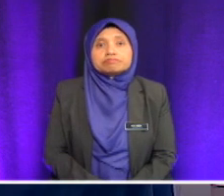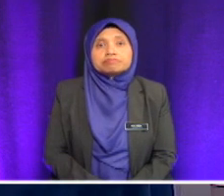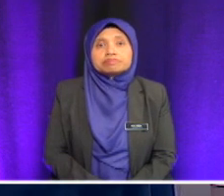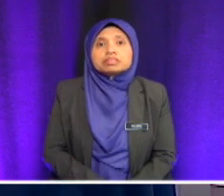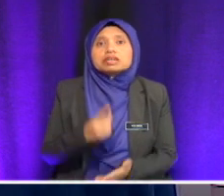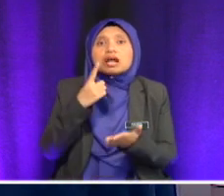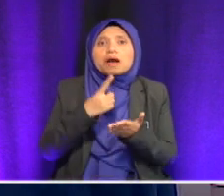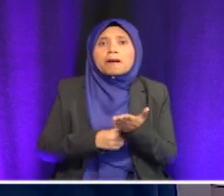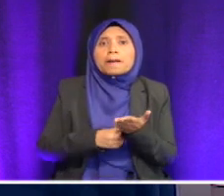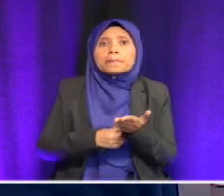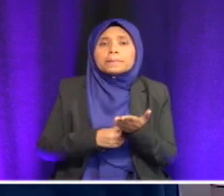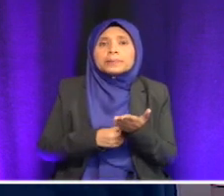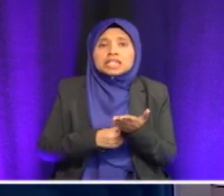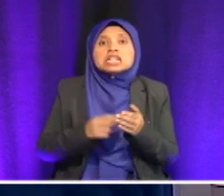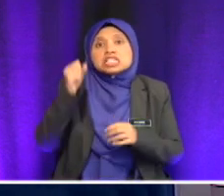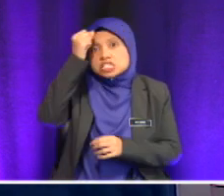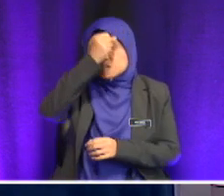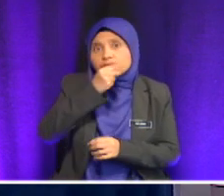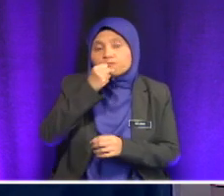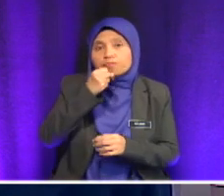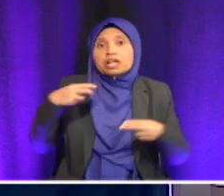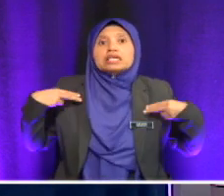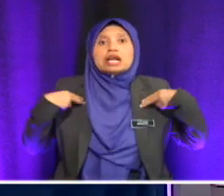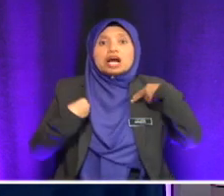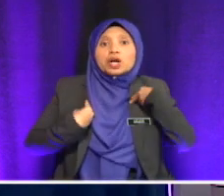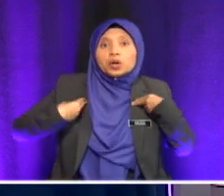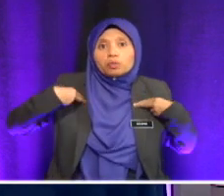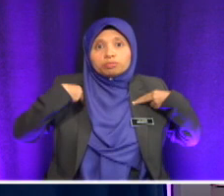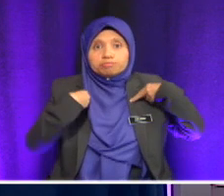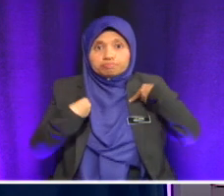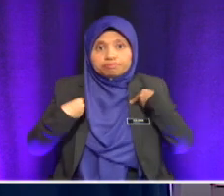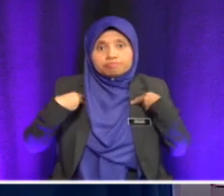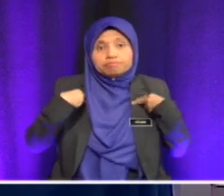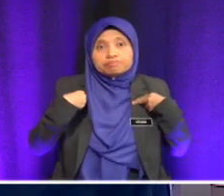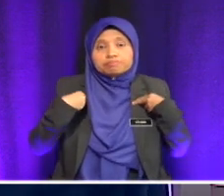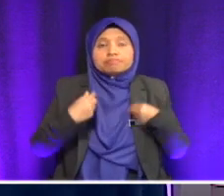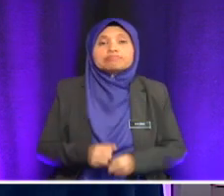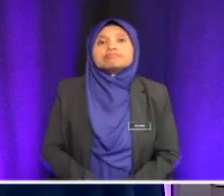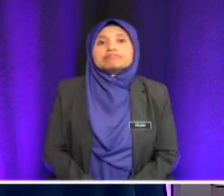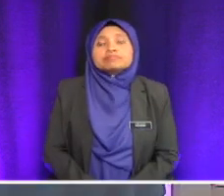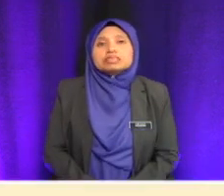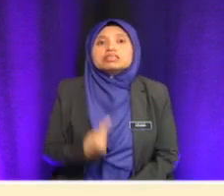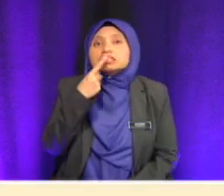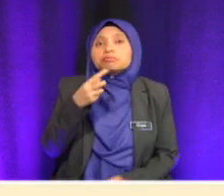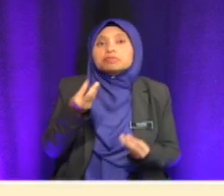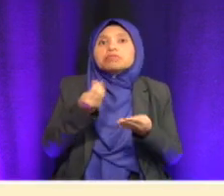what characteristic makes human different from animals? Ooh, okay, this is a very good question. Who would like Okay. to share your opinion first?